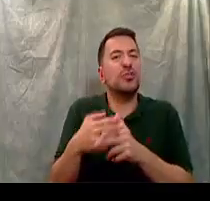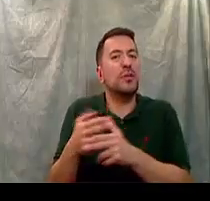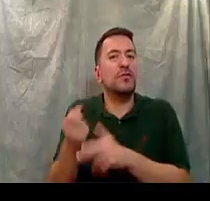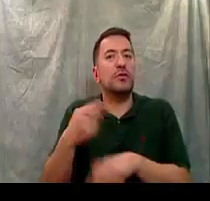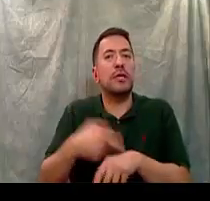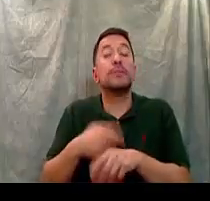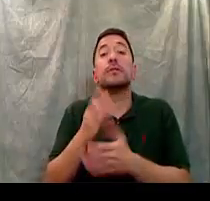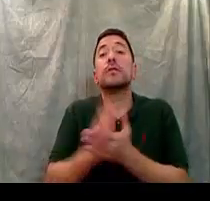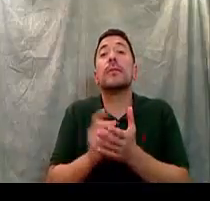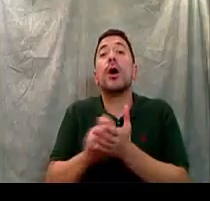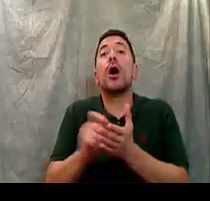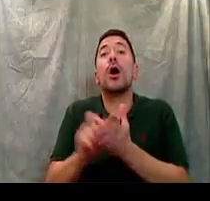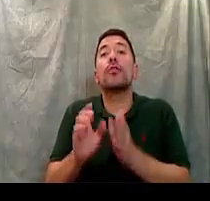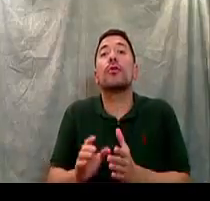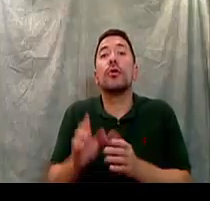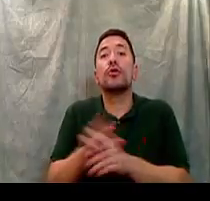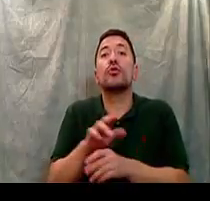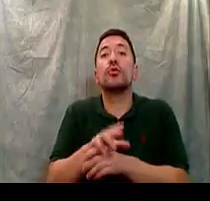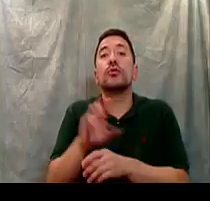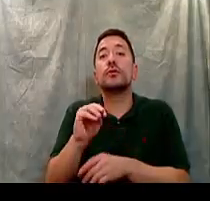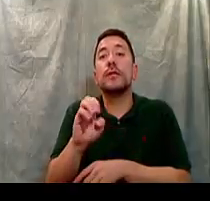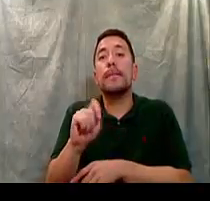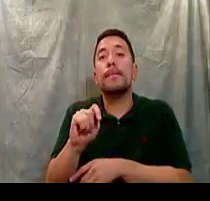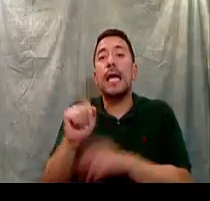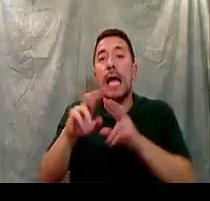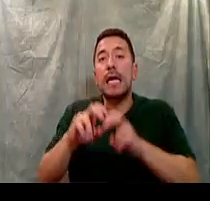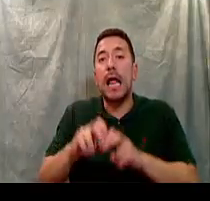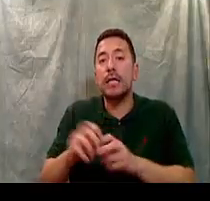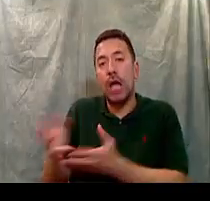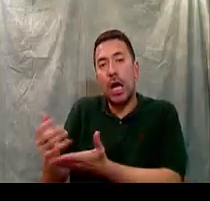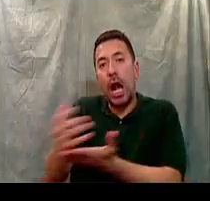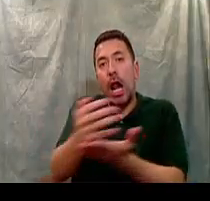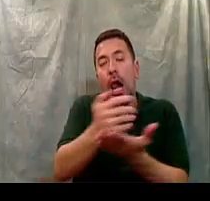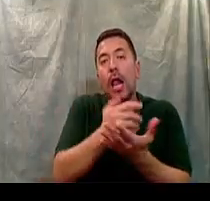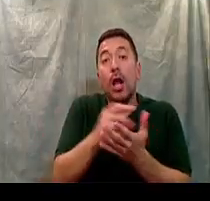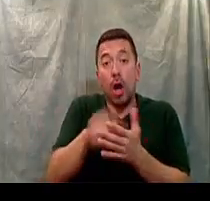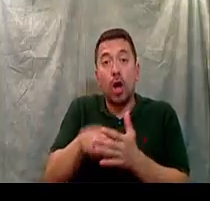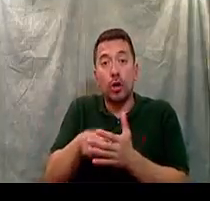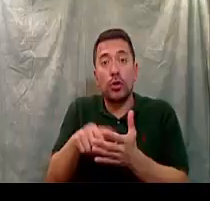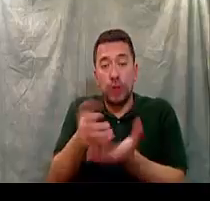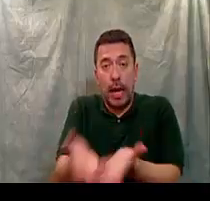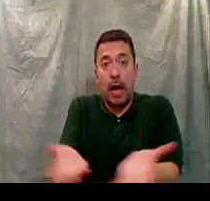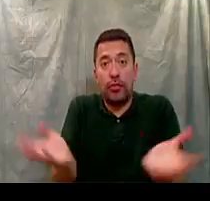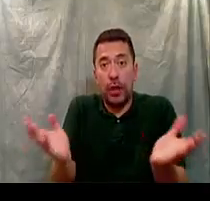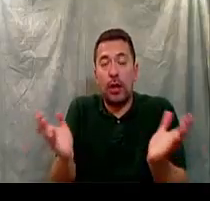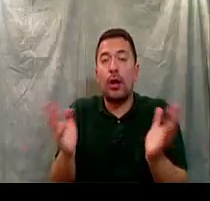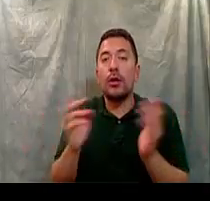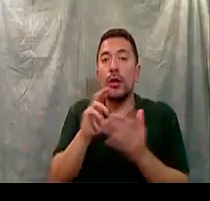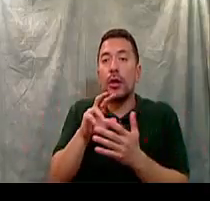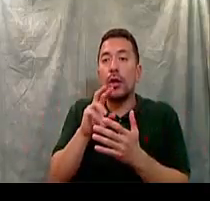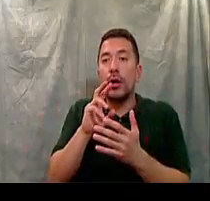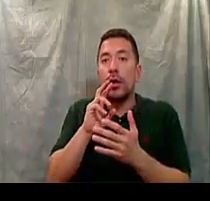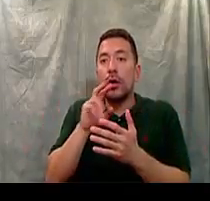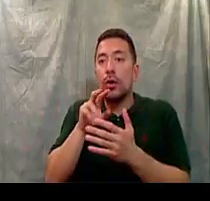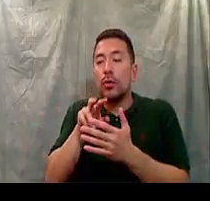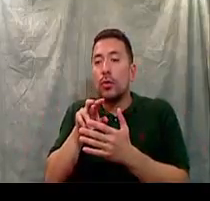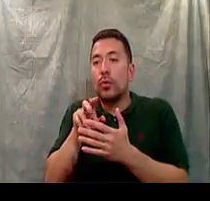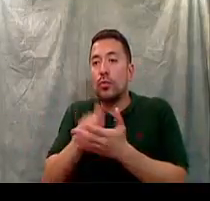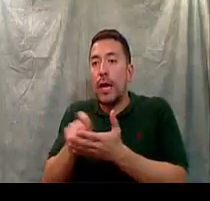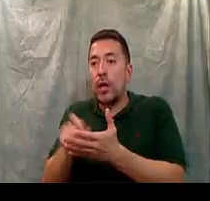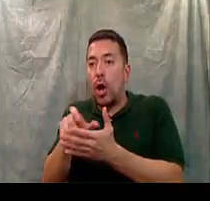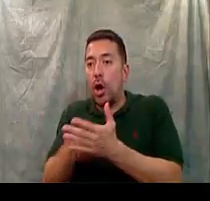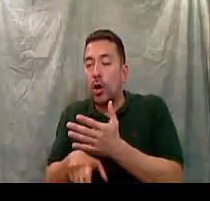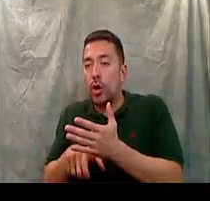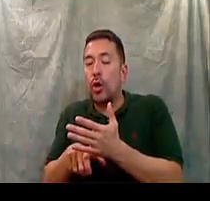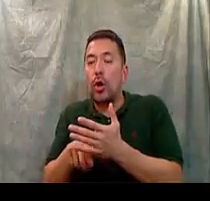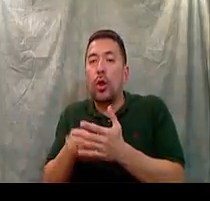do sort of what we call a meta-analysis, curate a lot of literature that's out there, and write an article where they're actually reviewing the current literature that's out there on